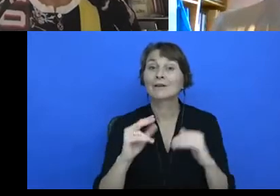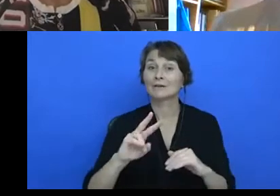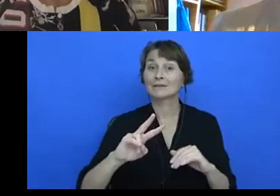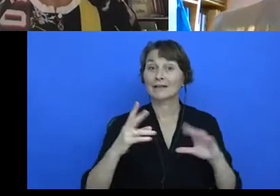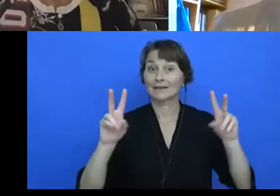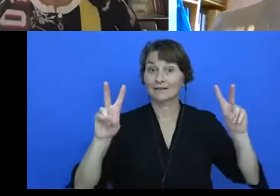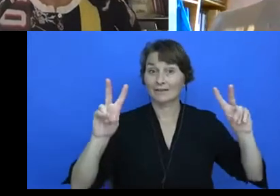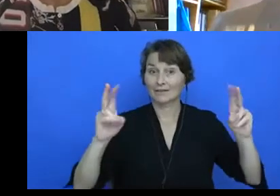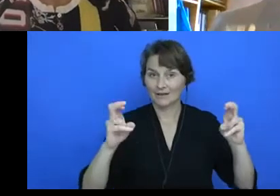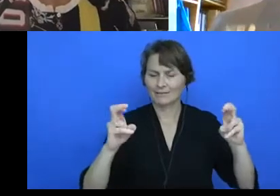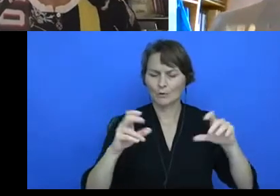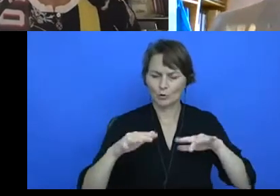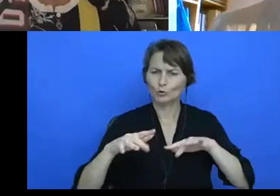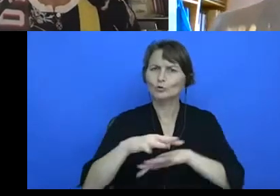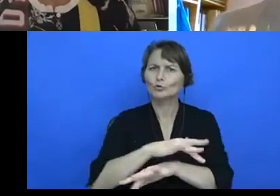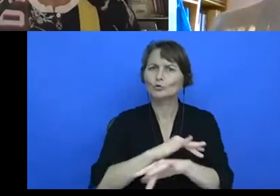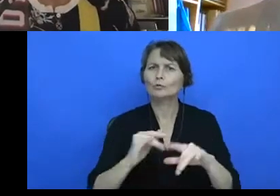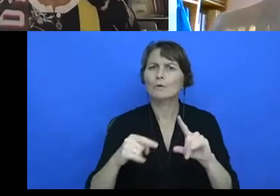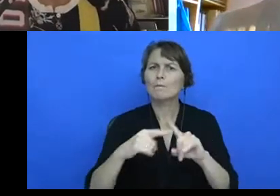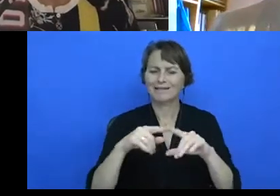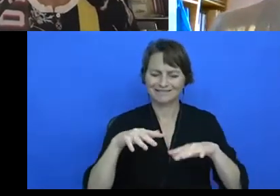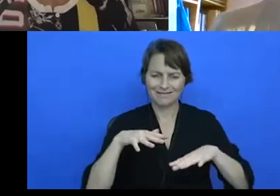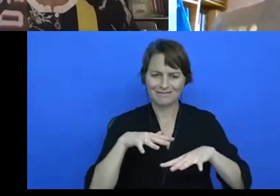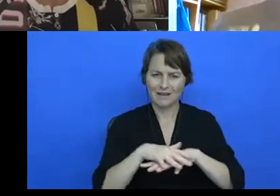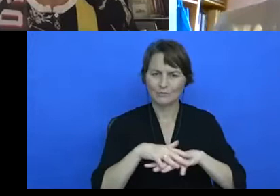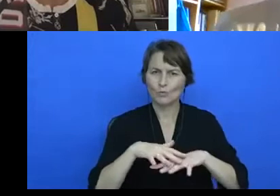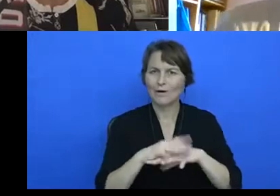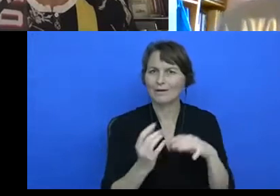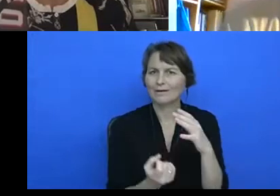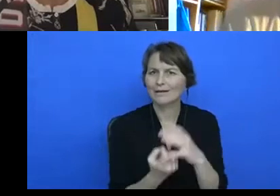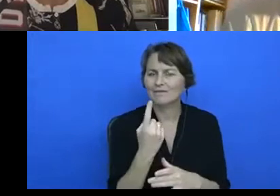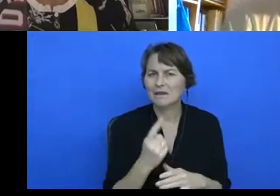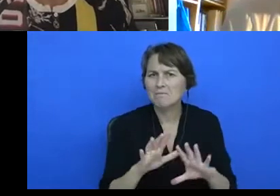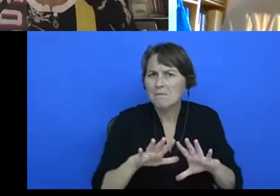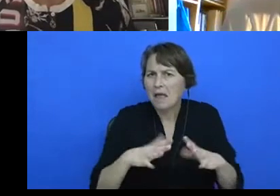and networking events. How do we make interaction happen?